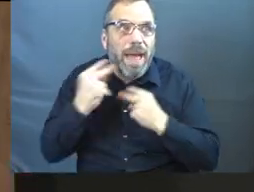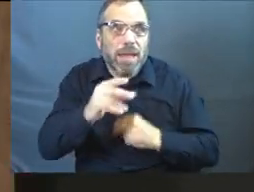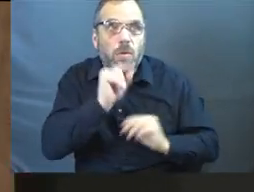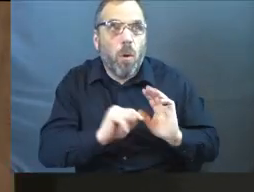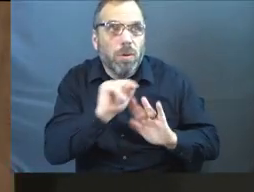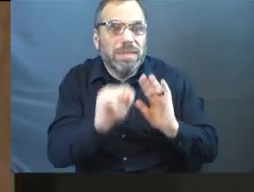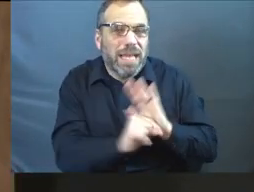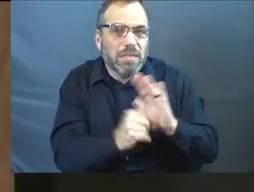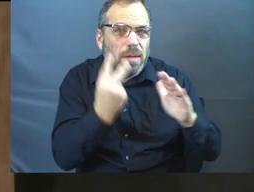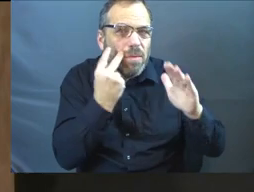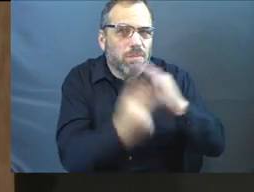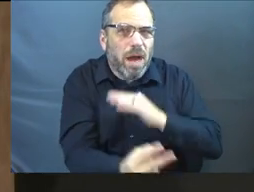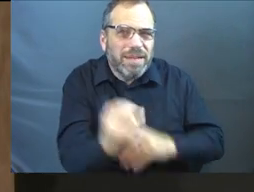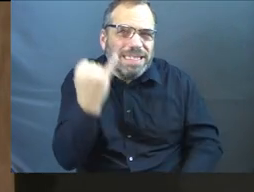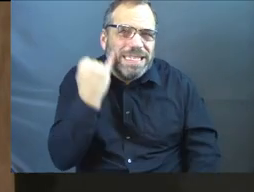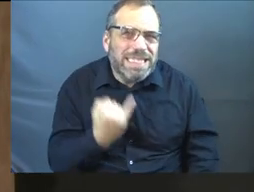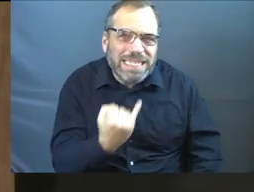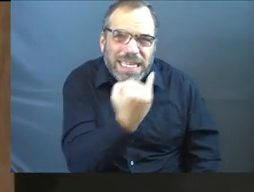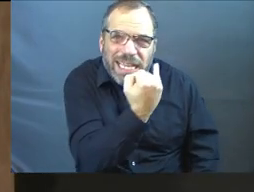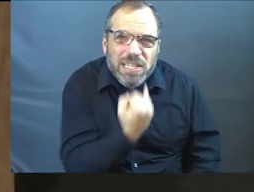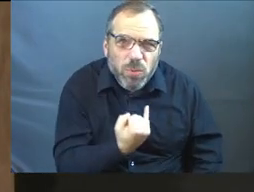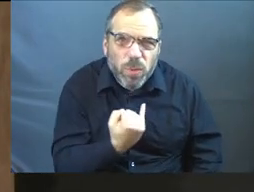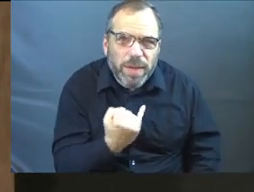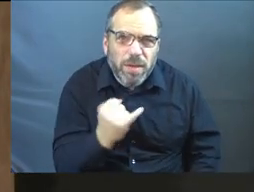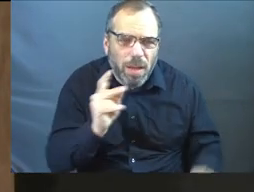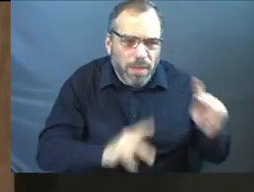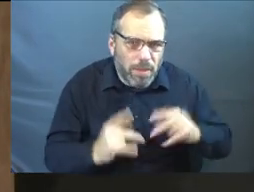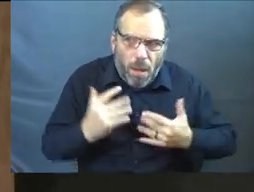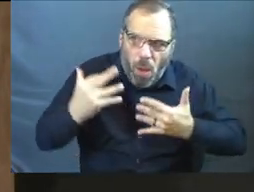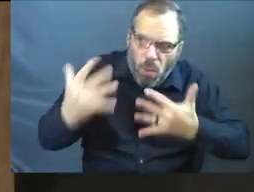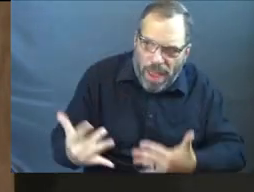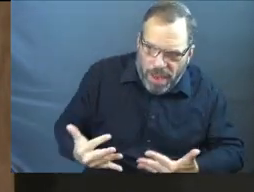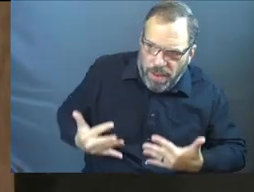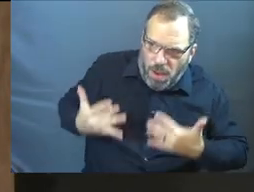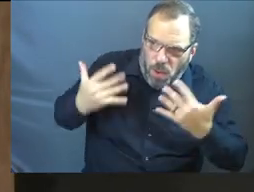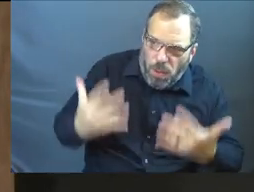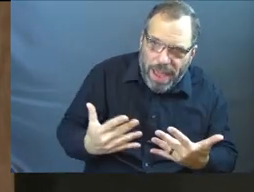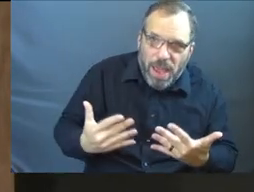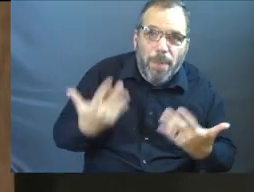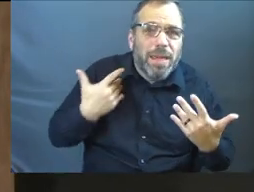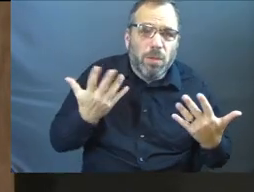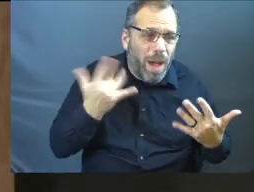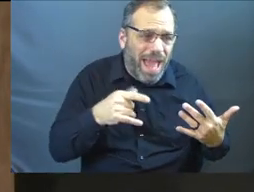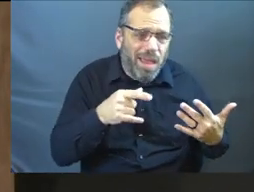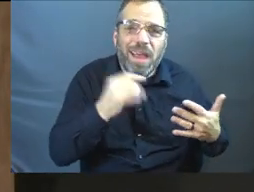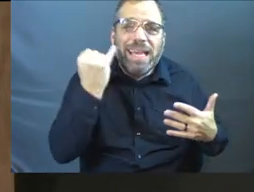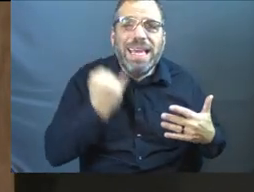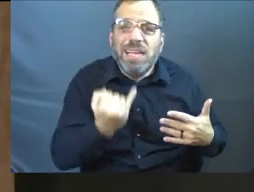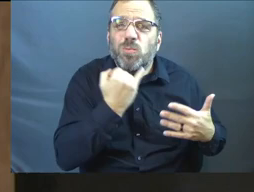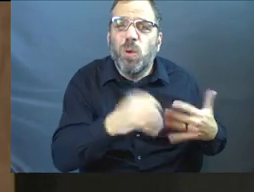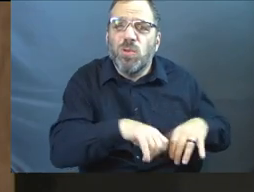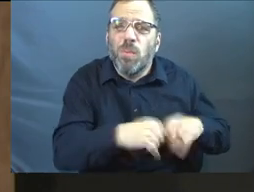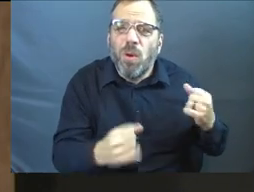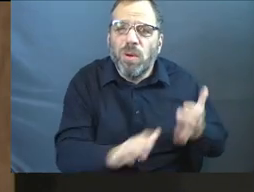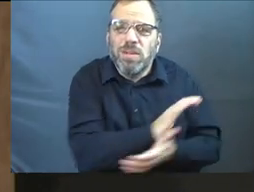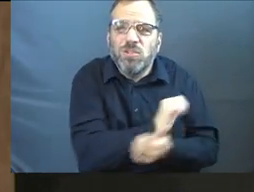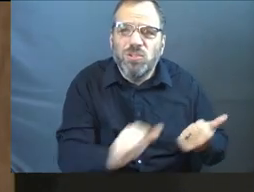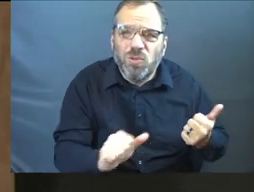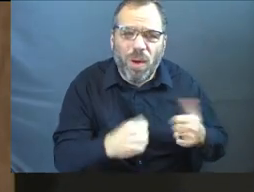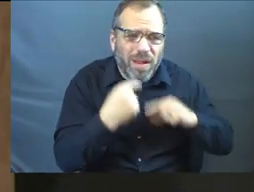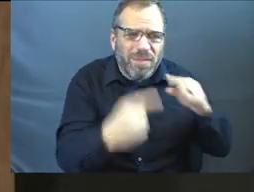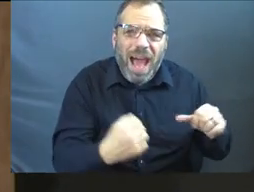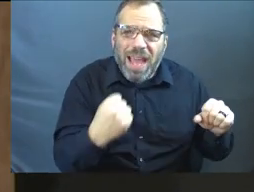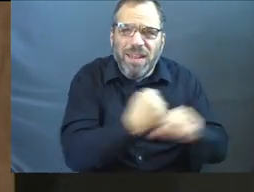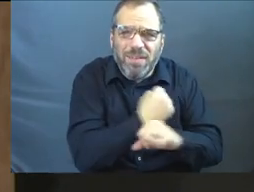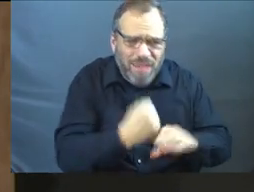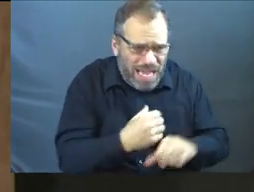given, this Israel, this people, God's people, waiting because they were in brokenness. They were striving and